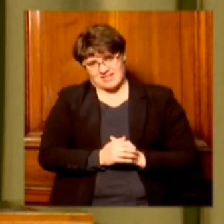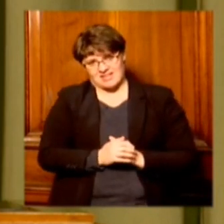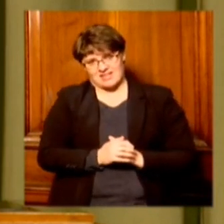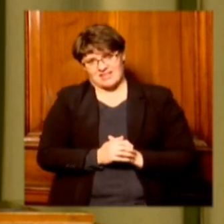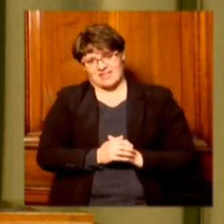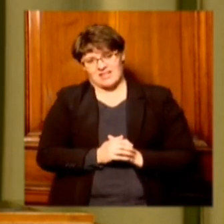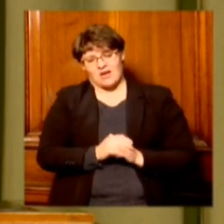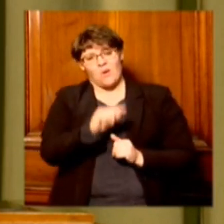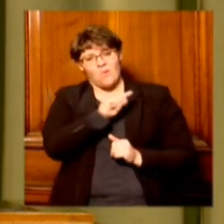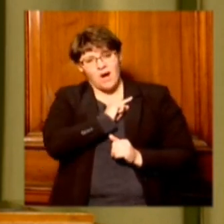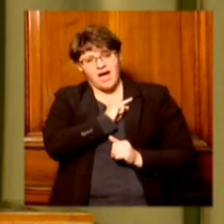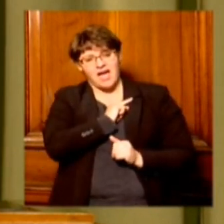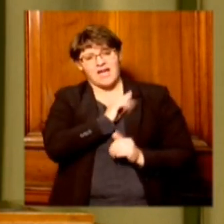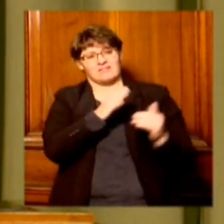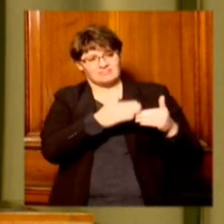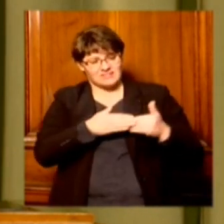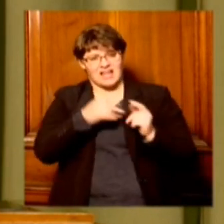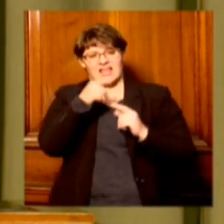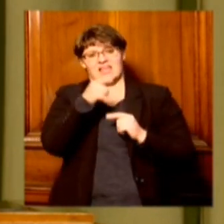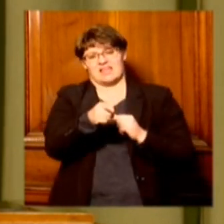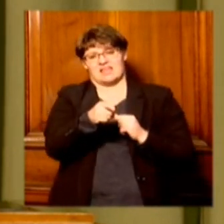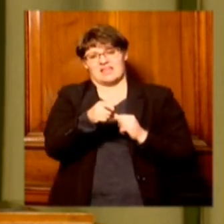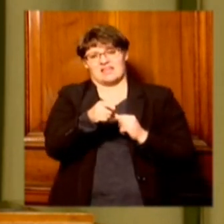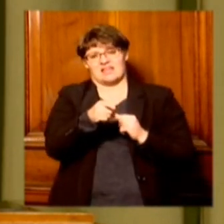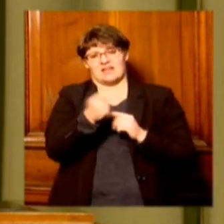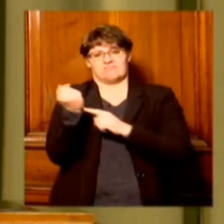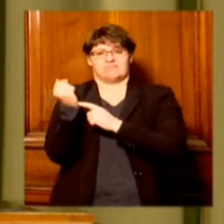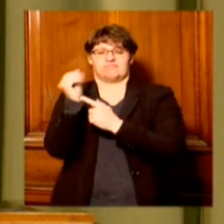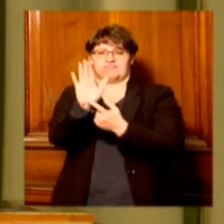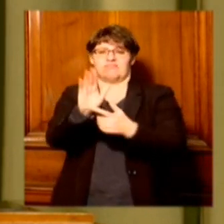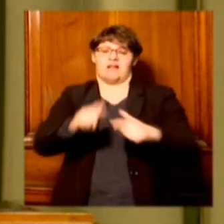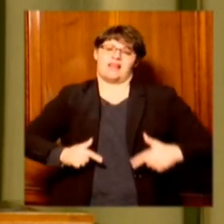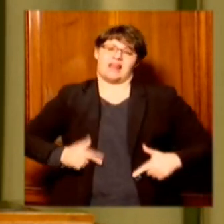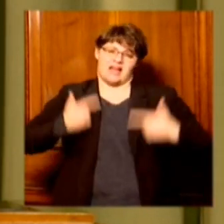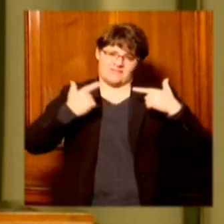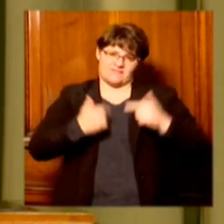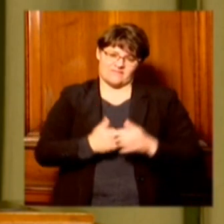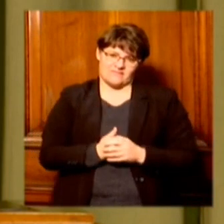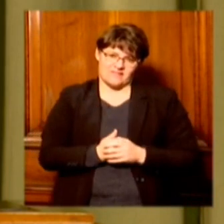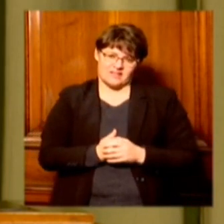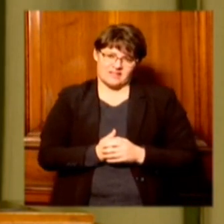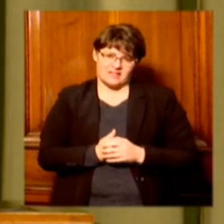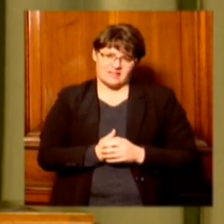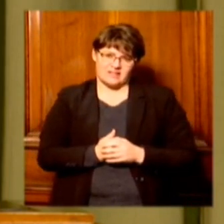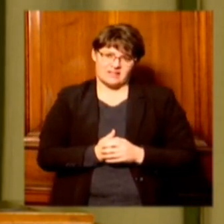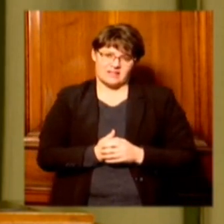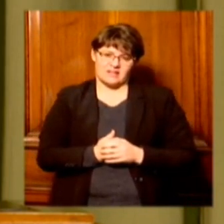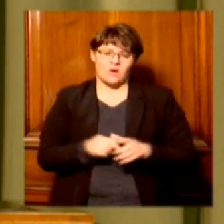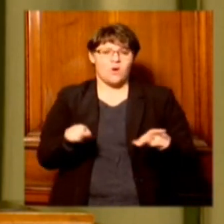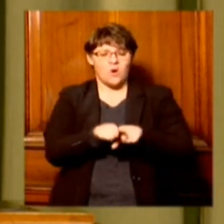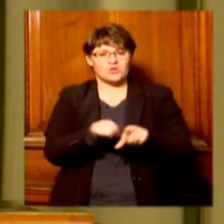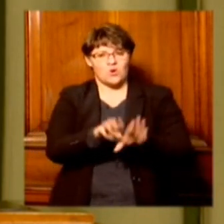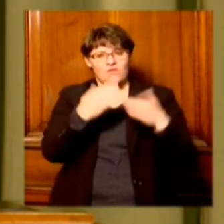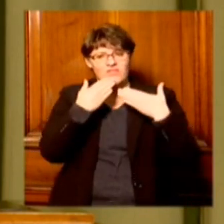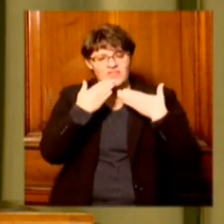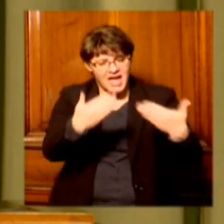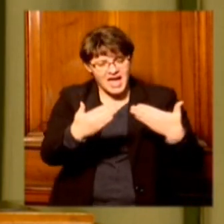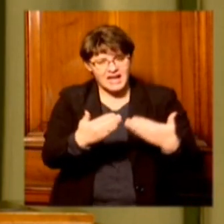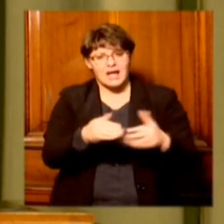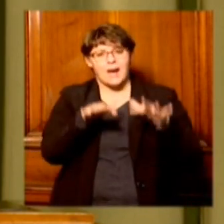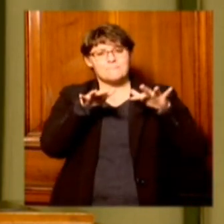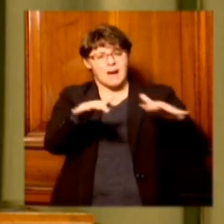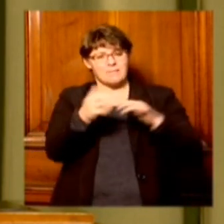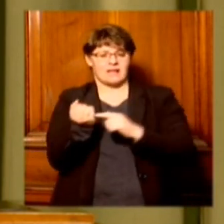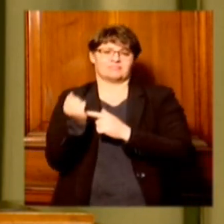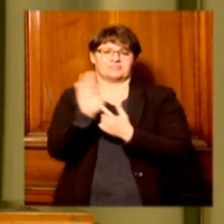for carrying this broadcast live. Thank the public